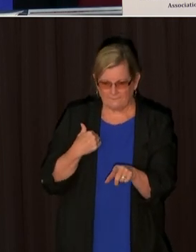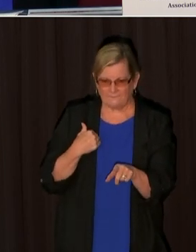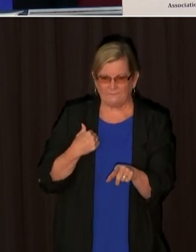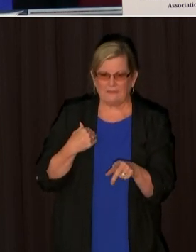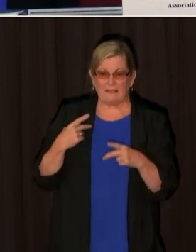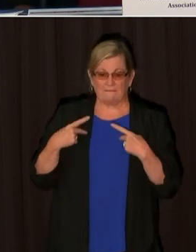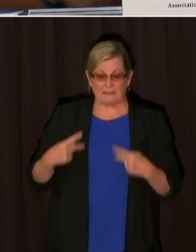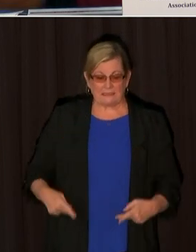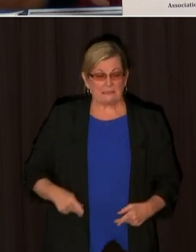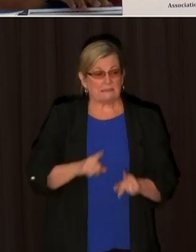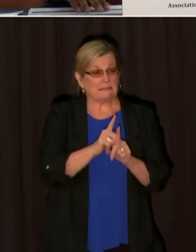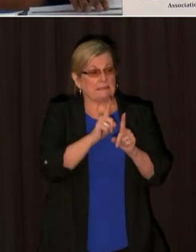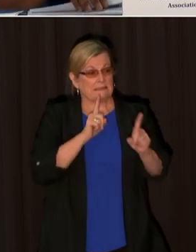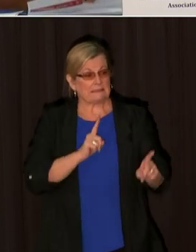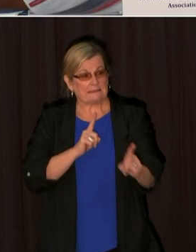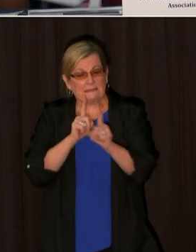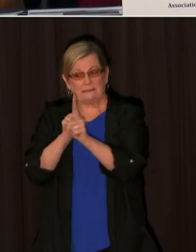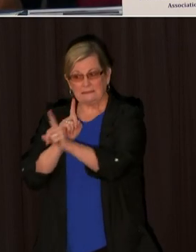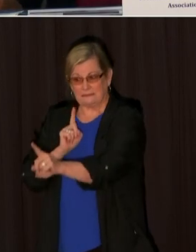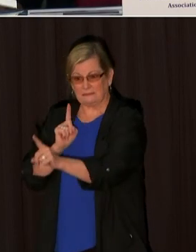distancing.